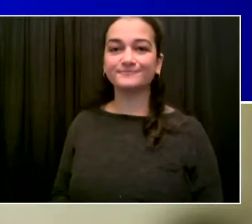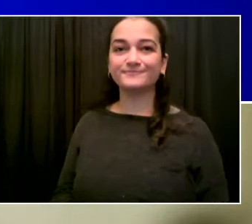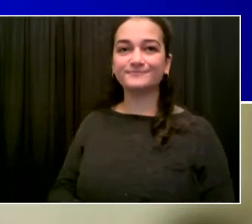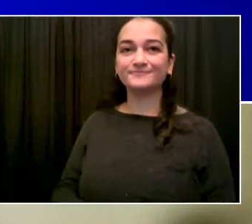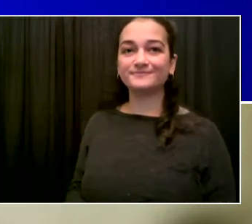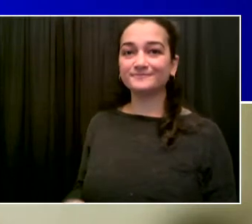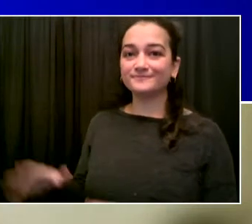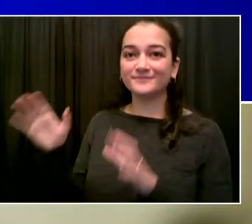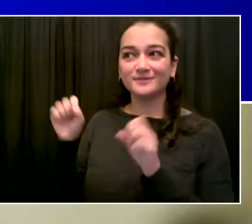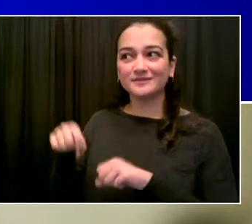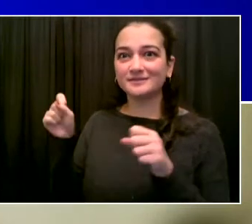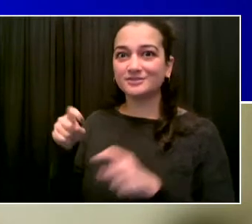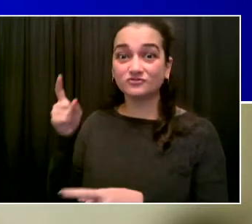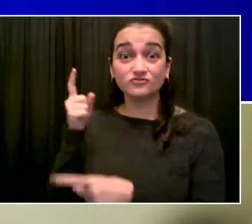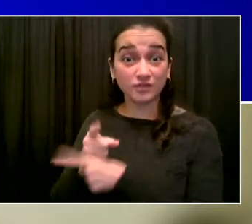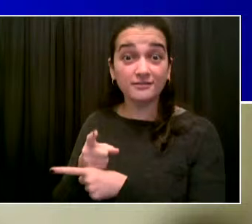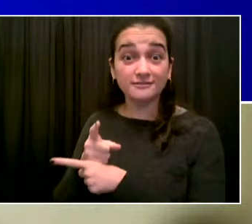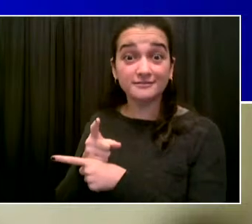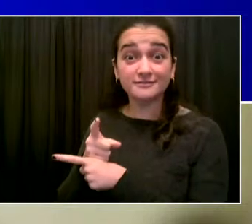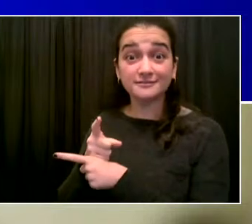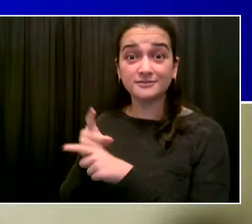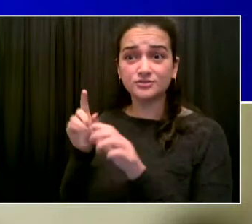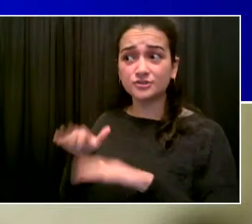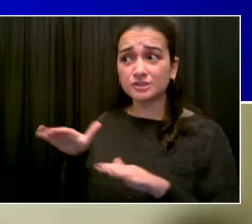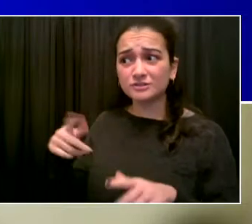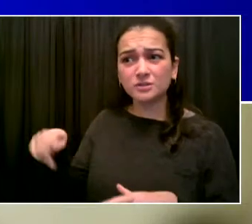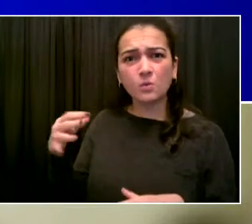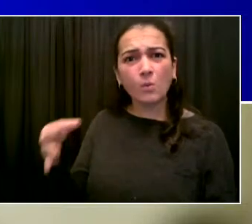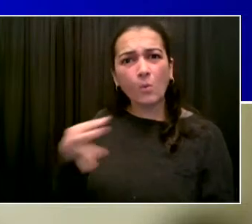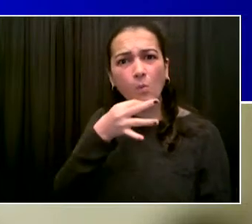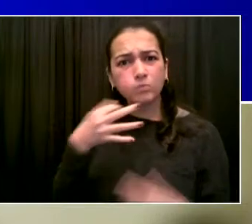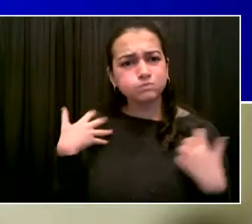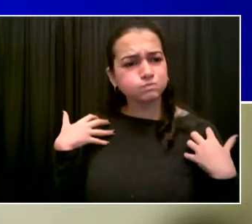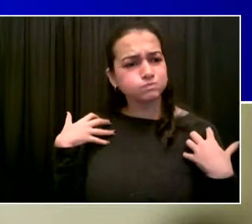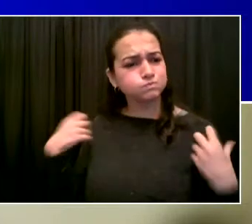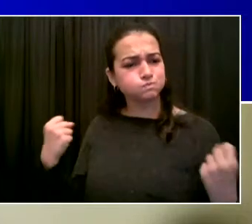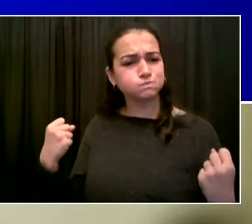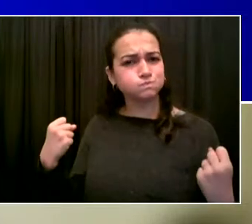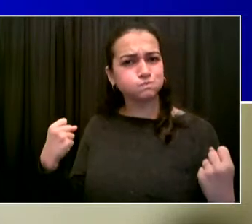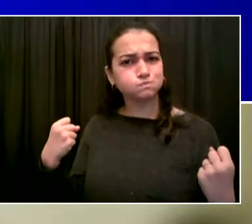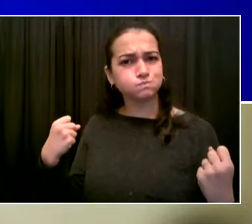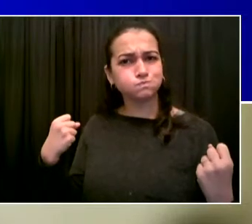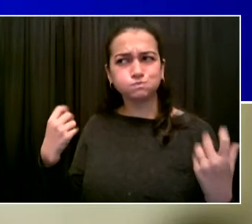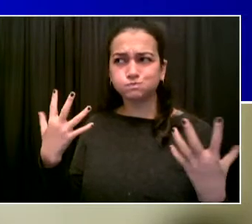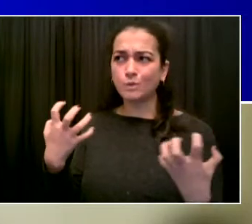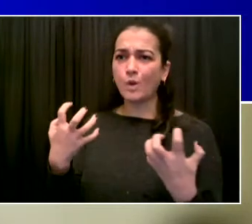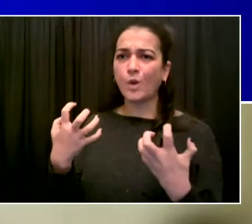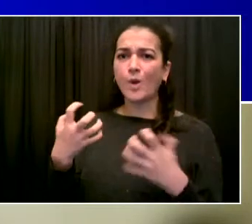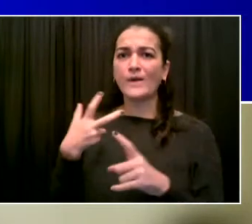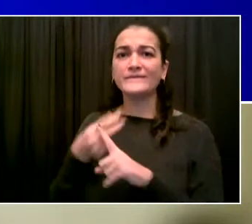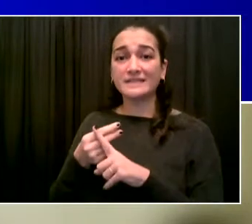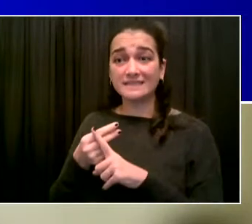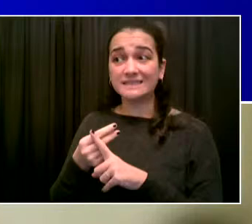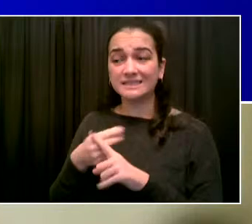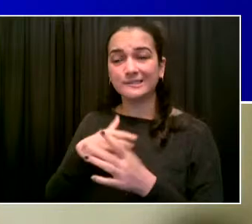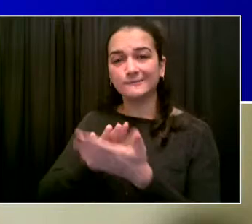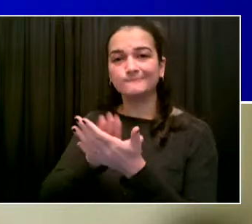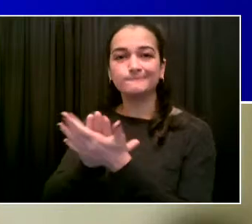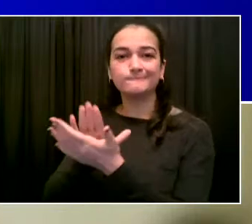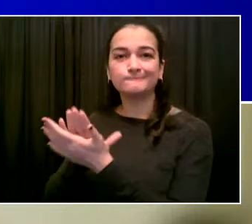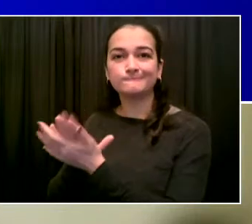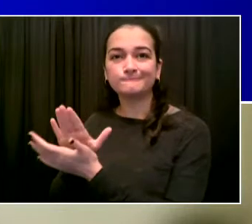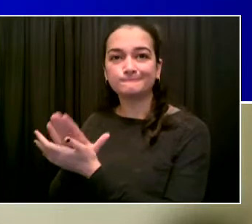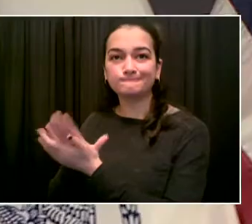they have definitely gotten the point of how important it is to be safe from this disease. So it's beautiful to watch. And thank you, as always, for all you do for us